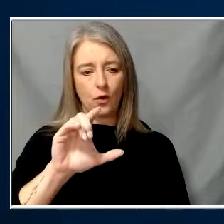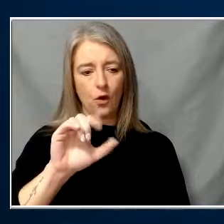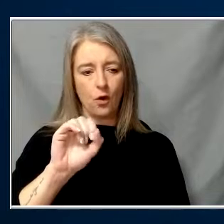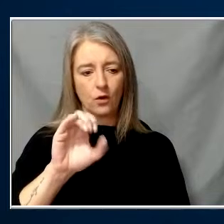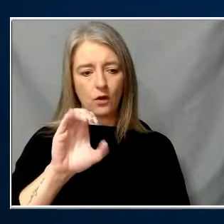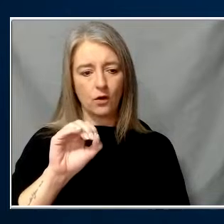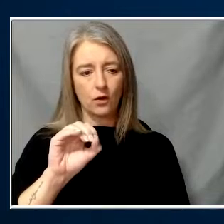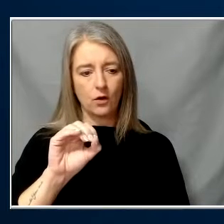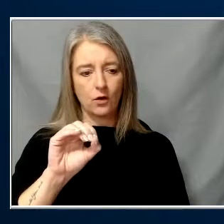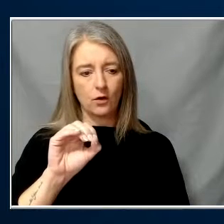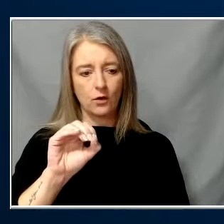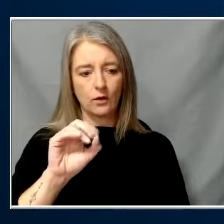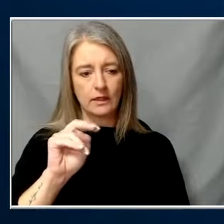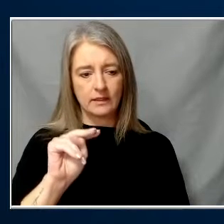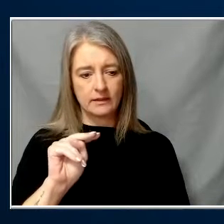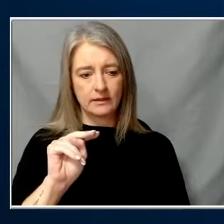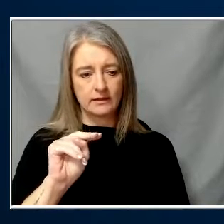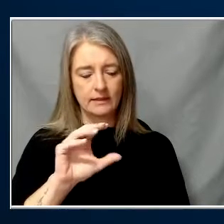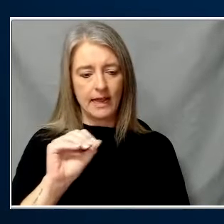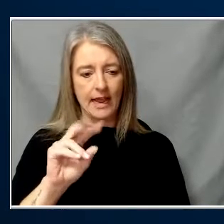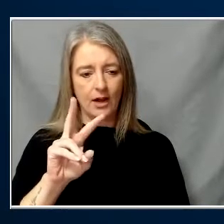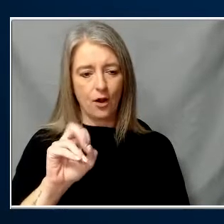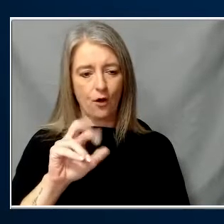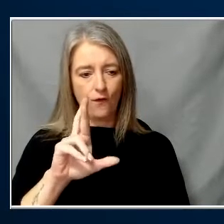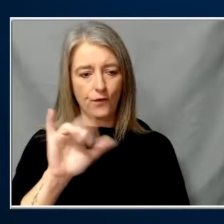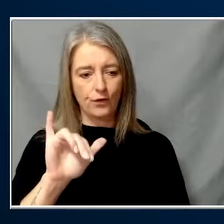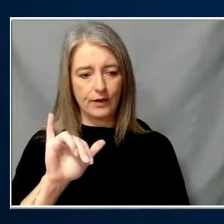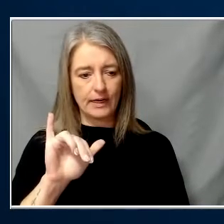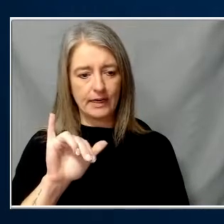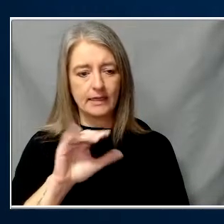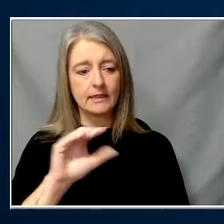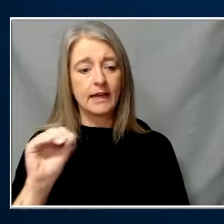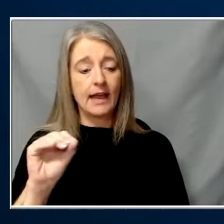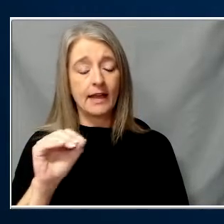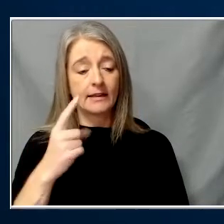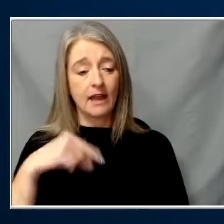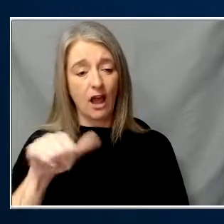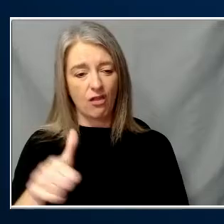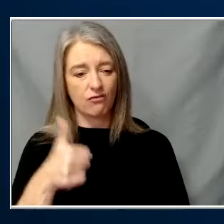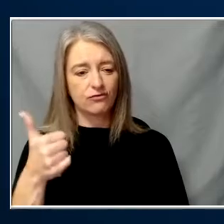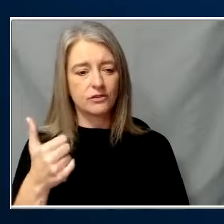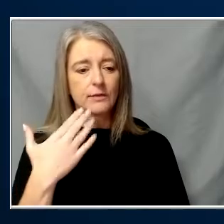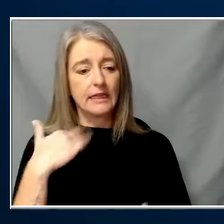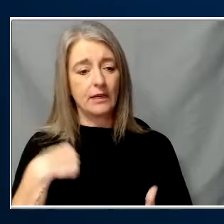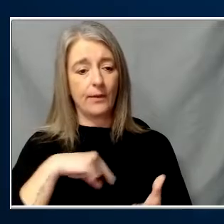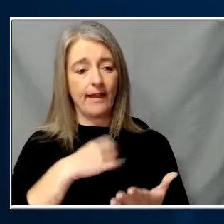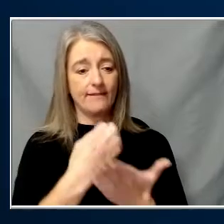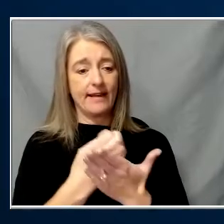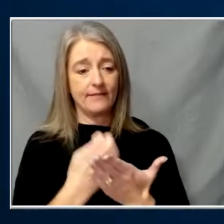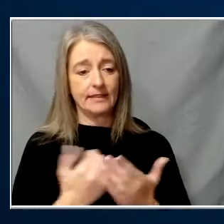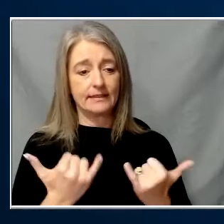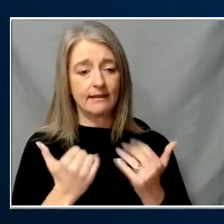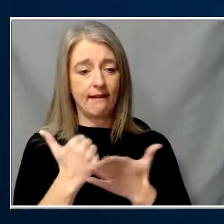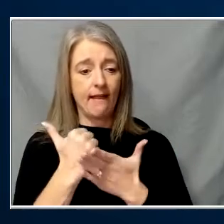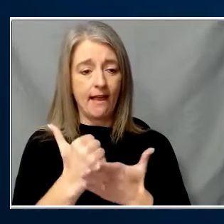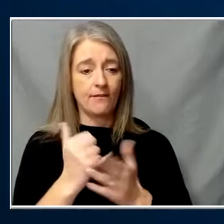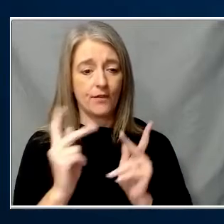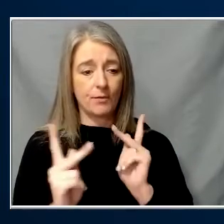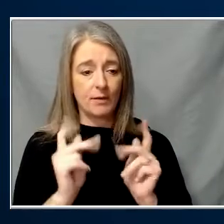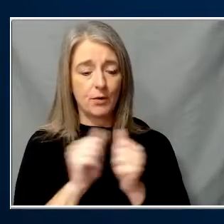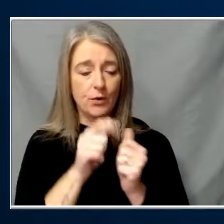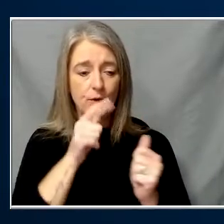cancer and mesothelioma of the abdomen. But we do have evidence now that it is helpful in patients with stomach cancer.